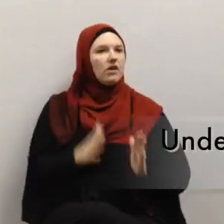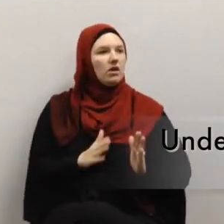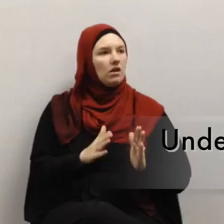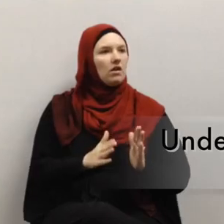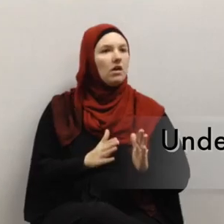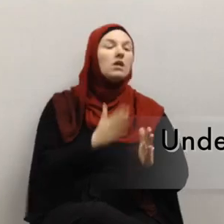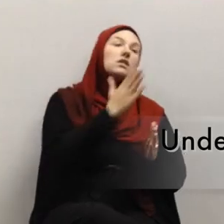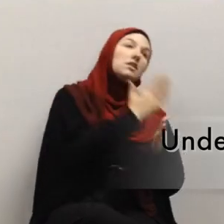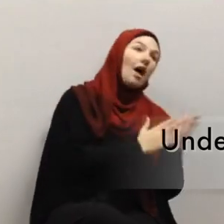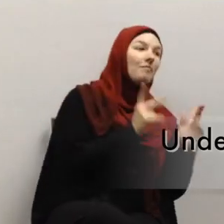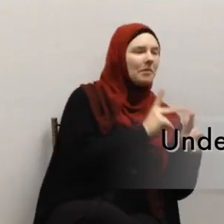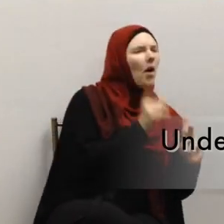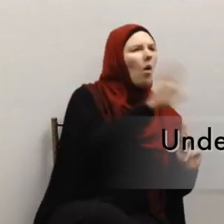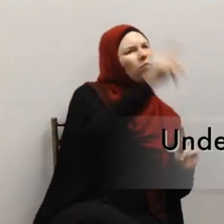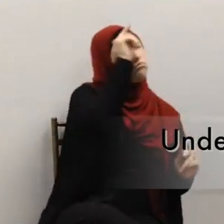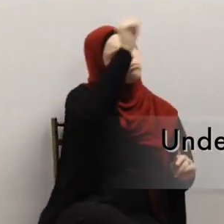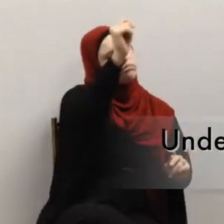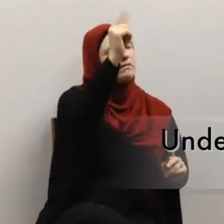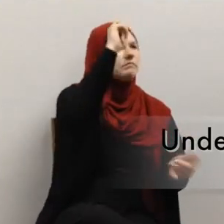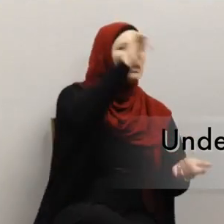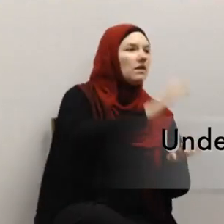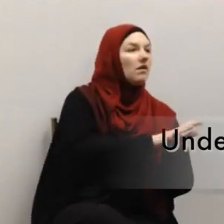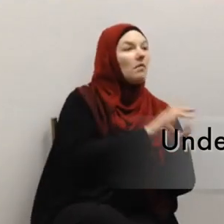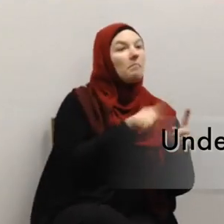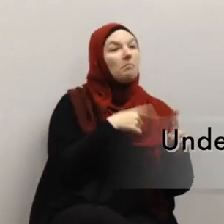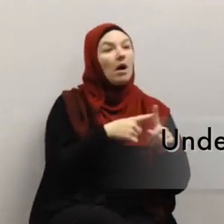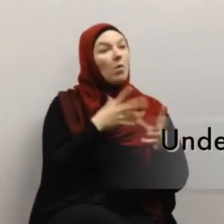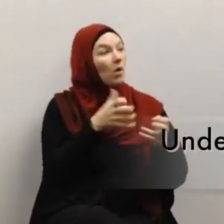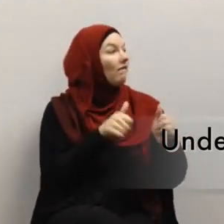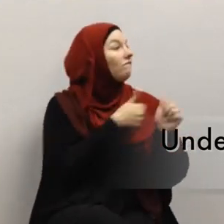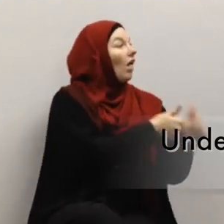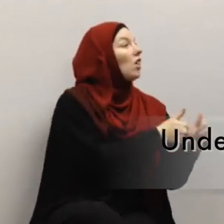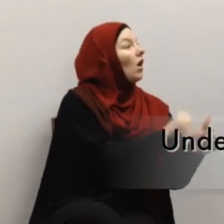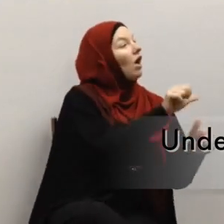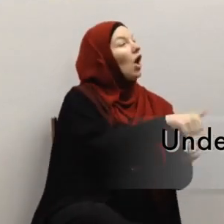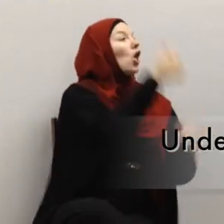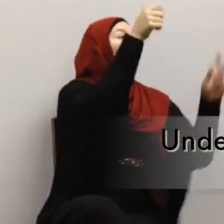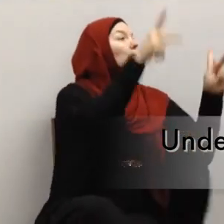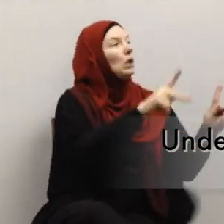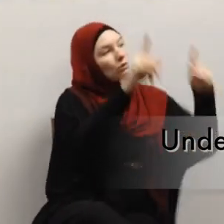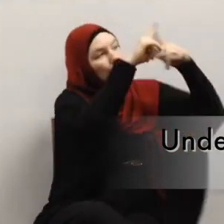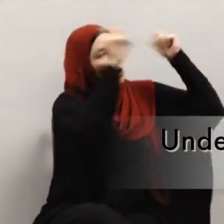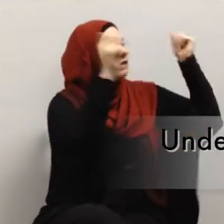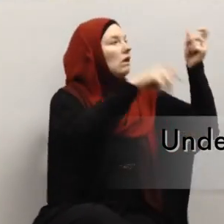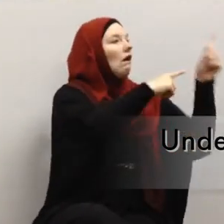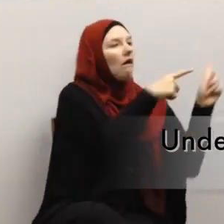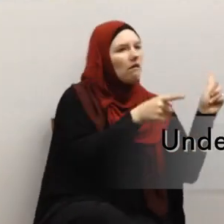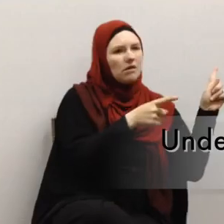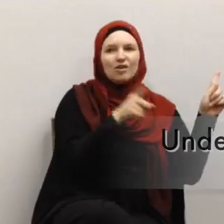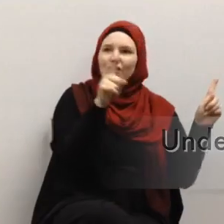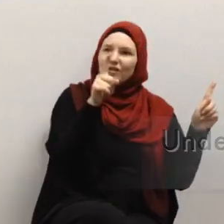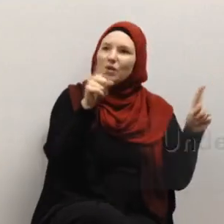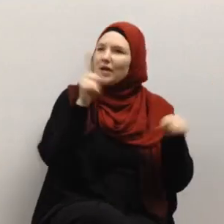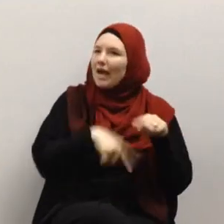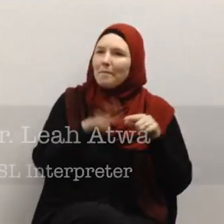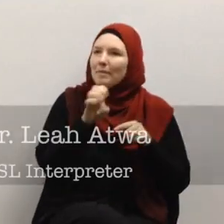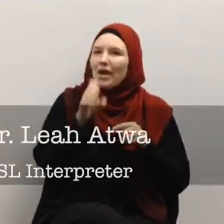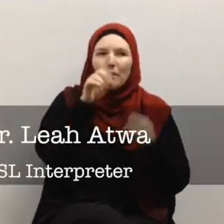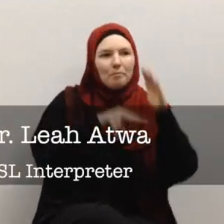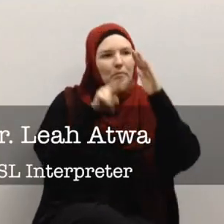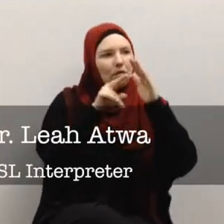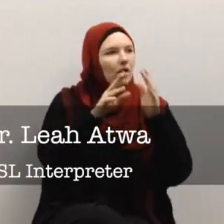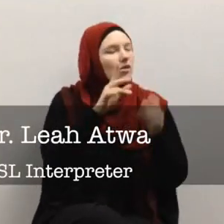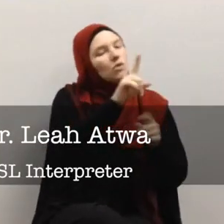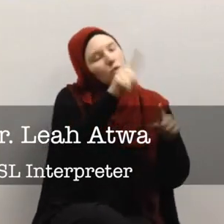theoretically, but they want to follow someone other than Muhammad sallallahu alaihi wasallam. He can't be a Muslim and follow anyone